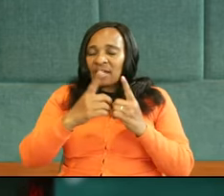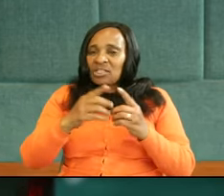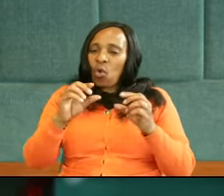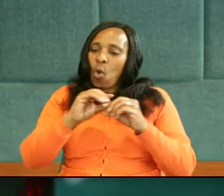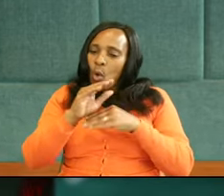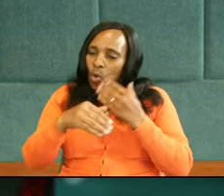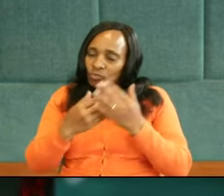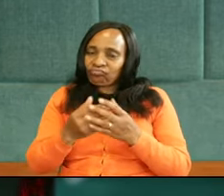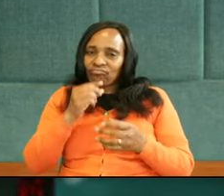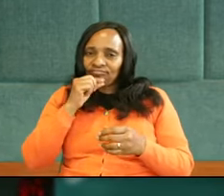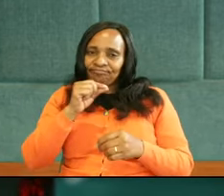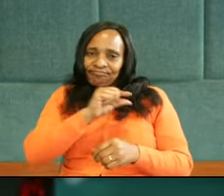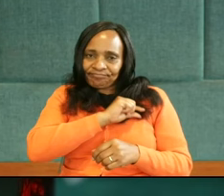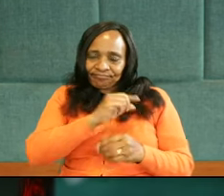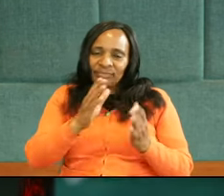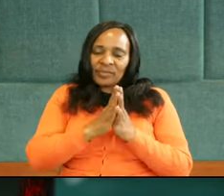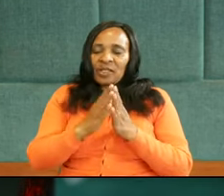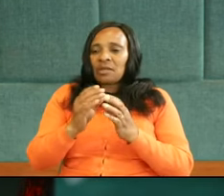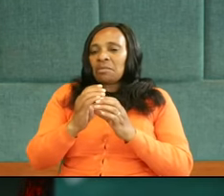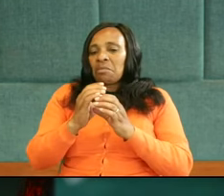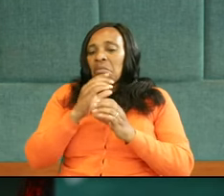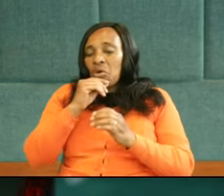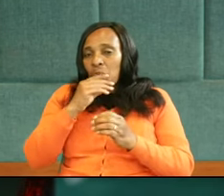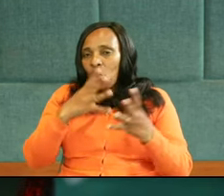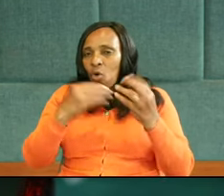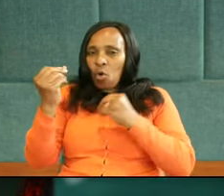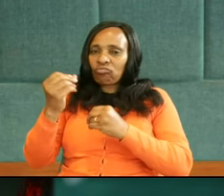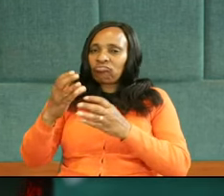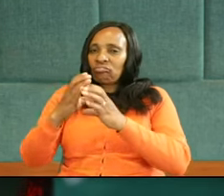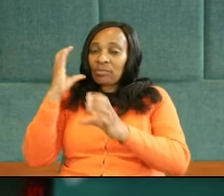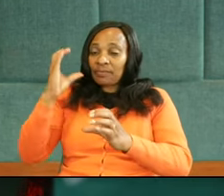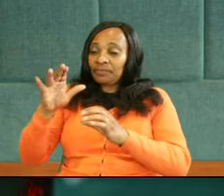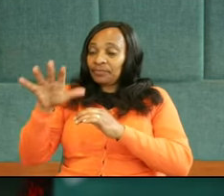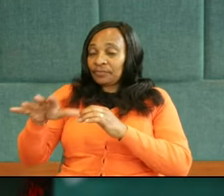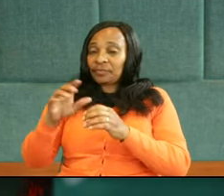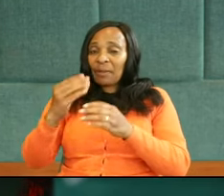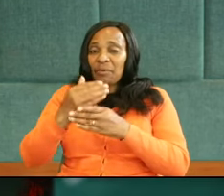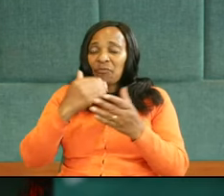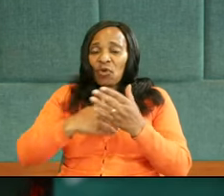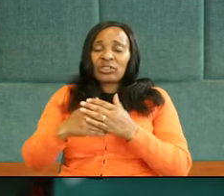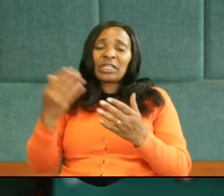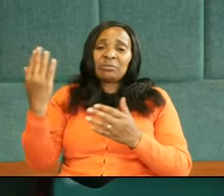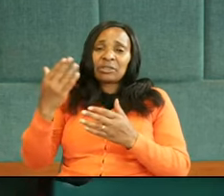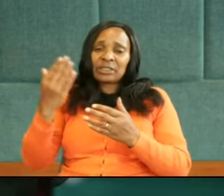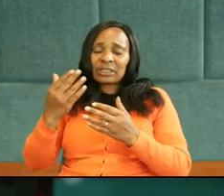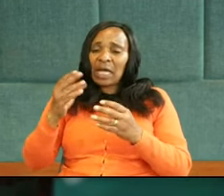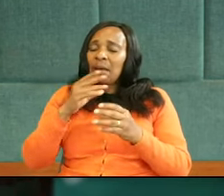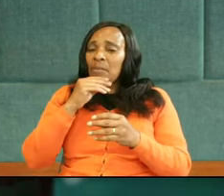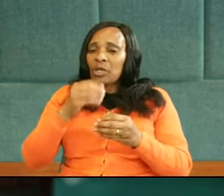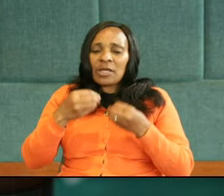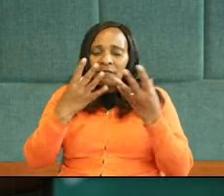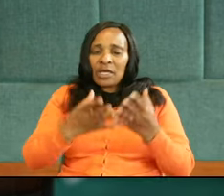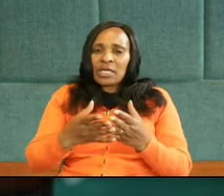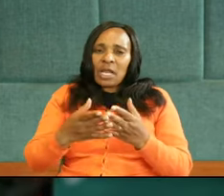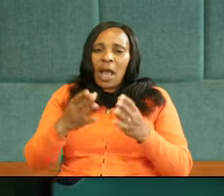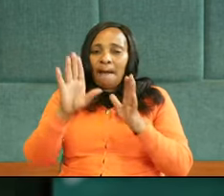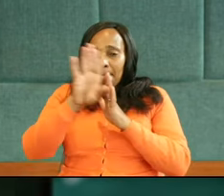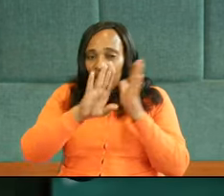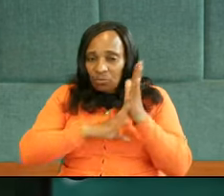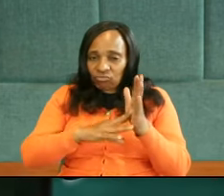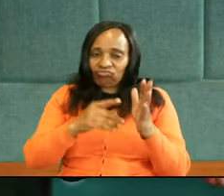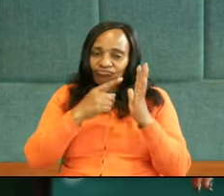the deacon went to the bus station. But before they preached, the deacon gave the boy a black Bible and instructions on how to